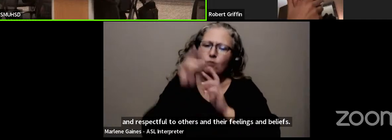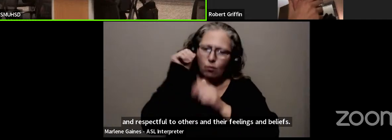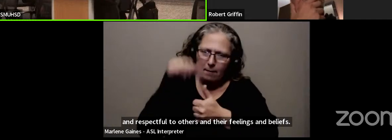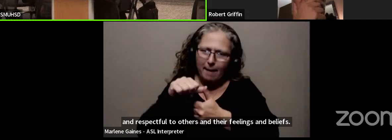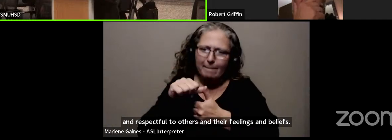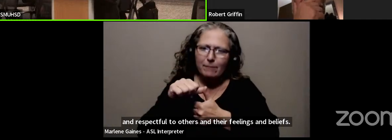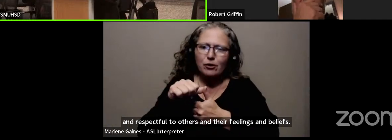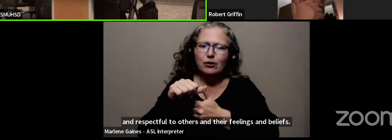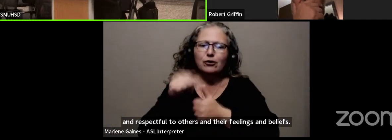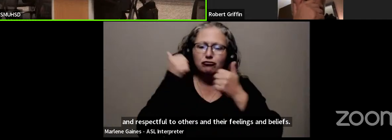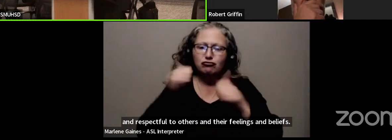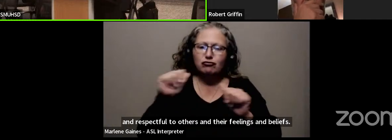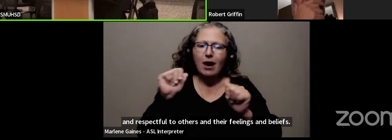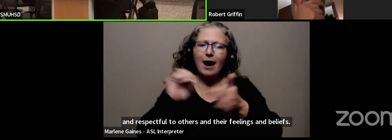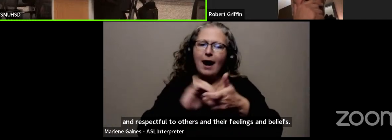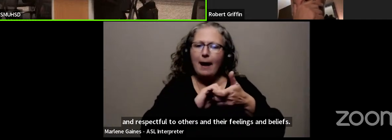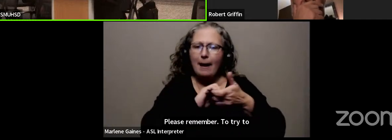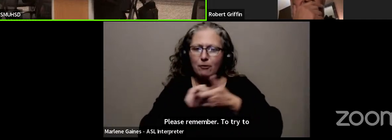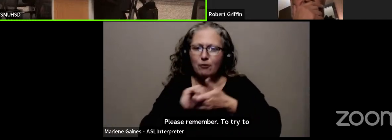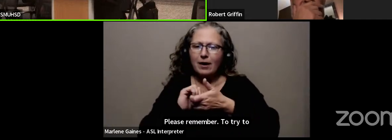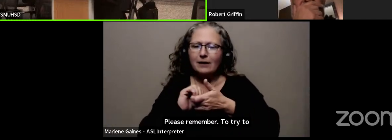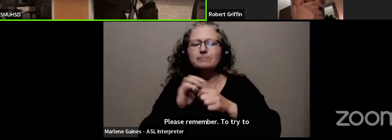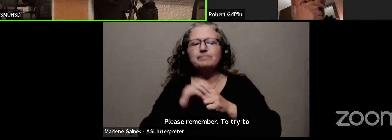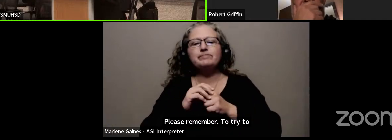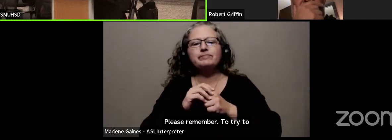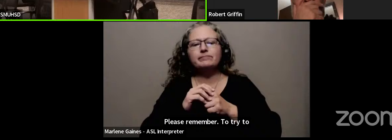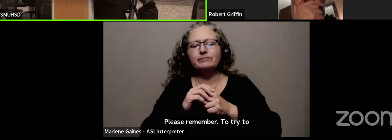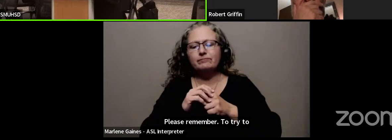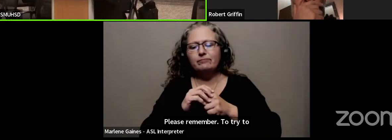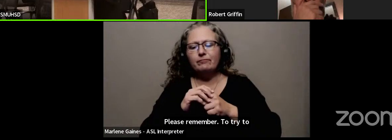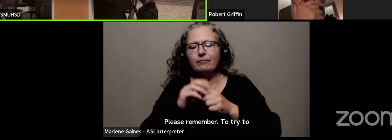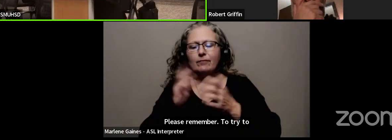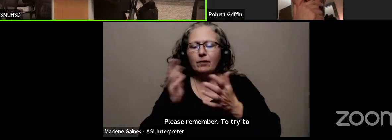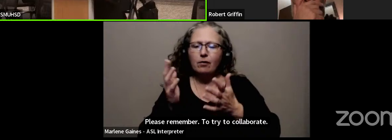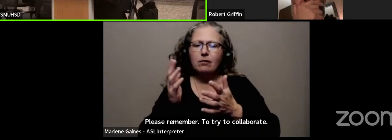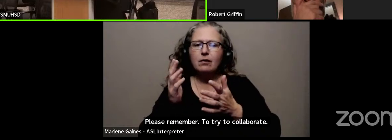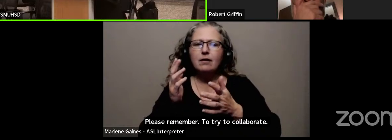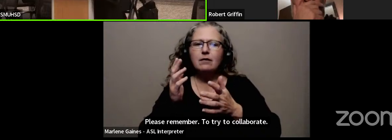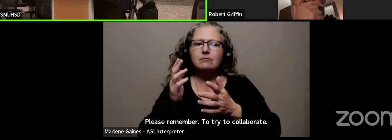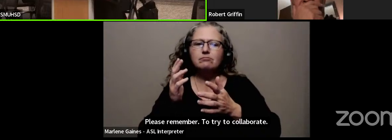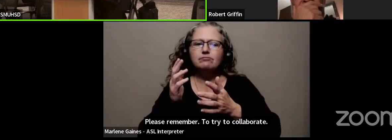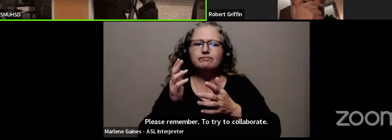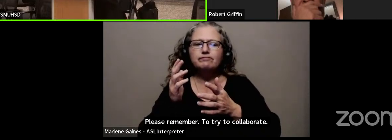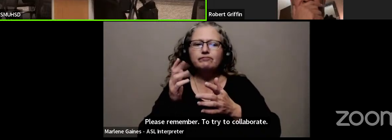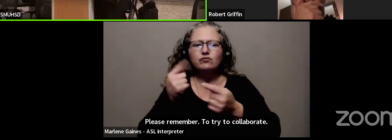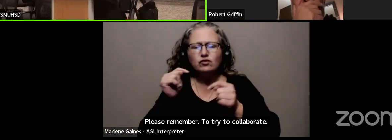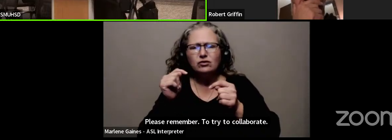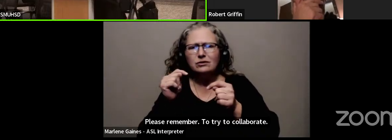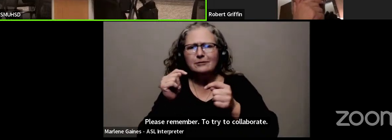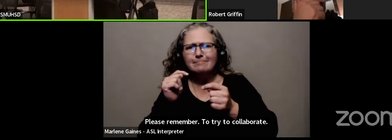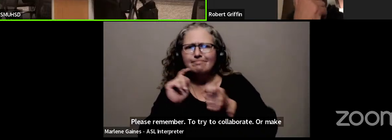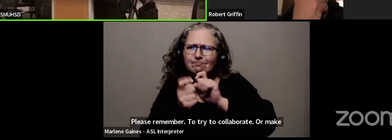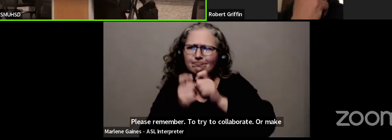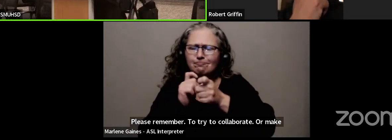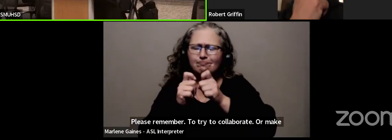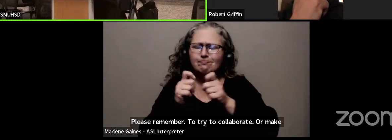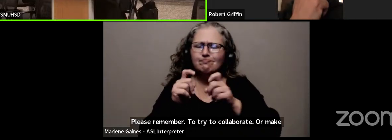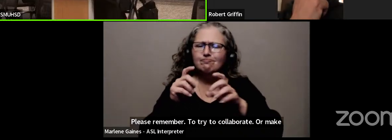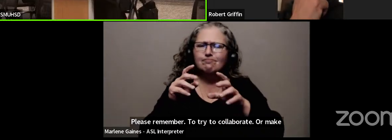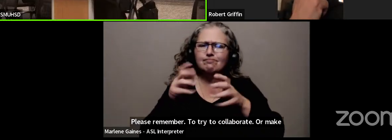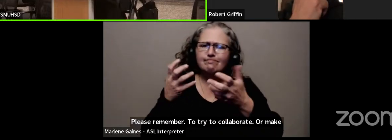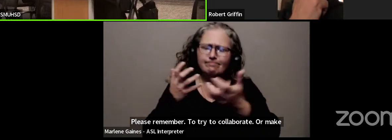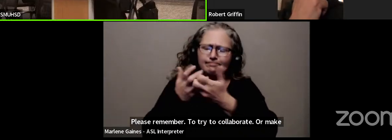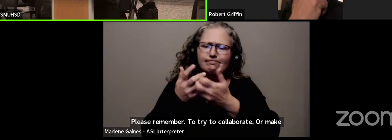remember to try to collaborate or make compromise that's good for everybody, and we'll be